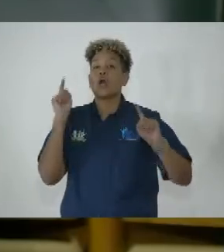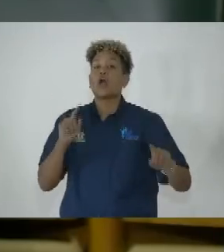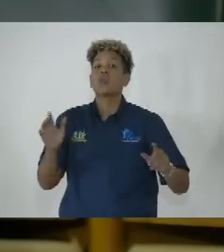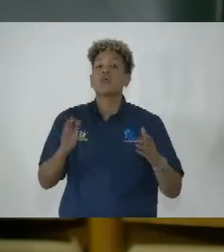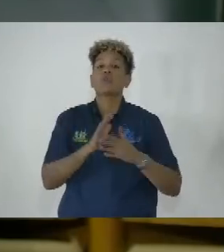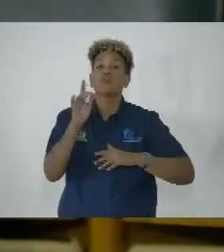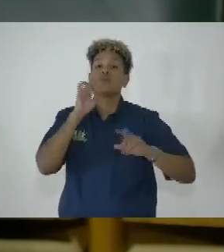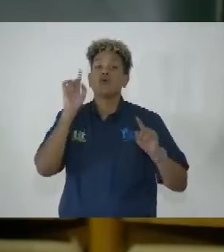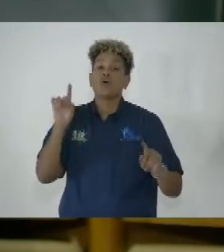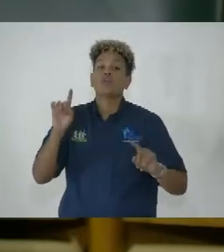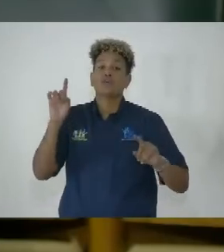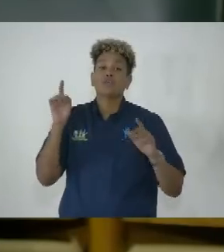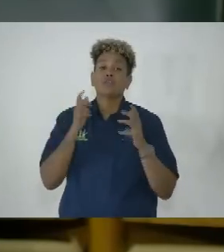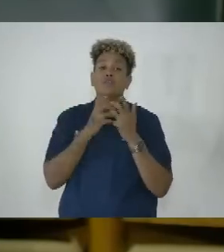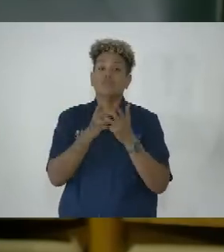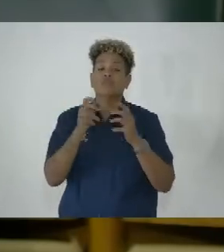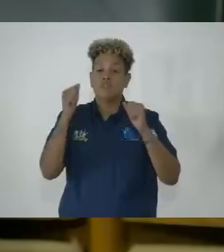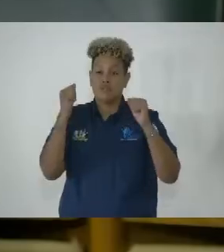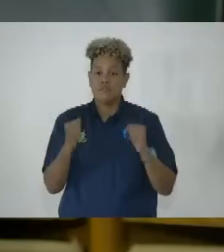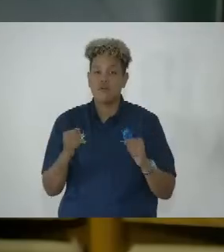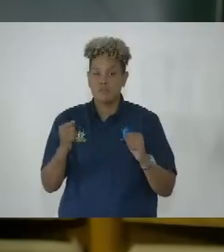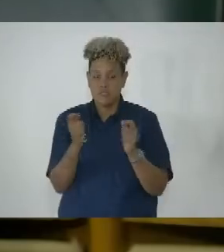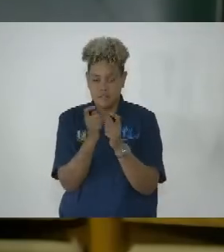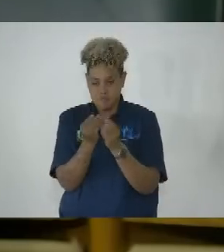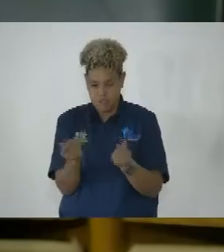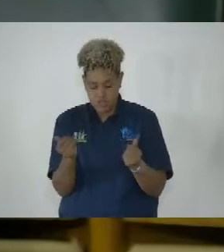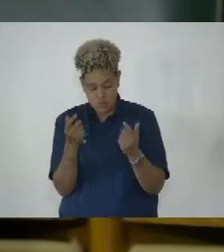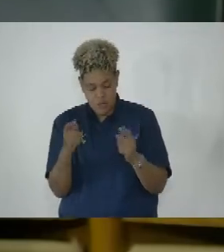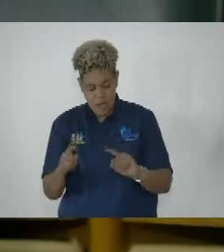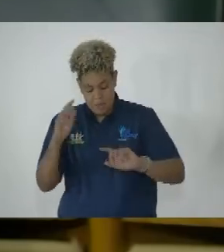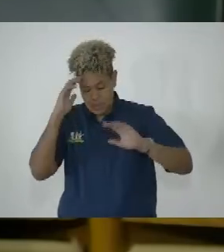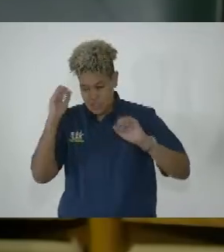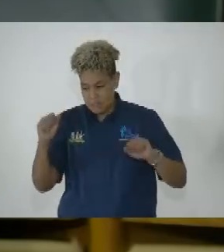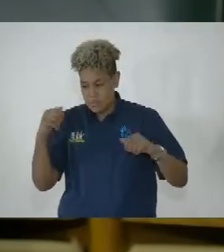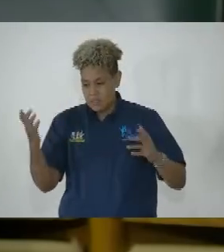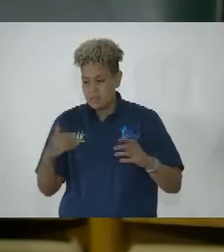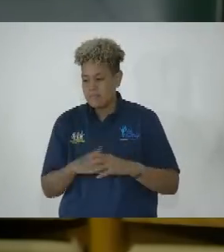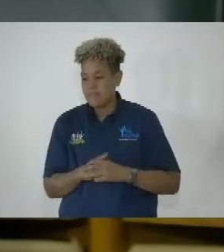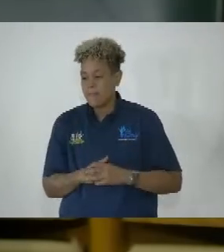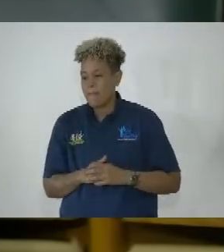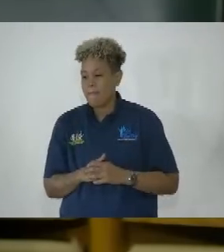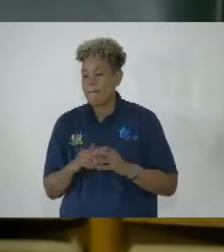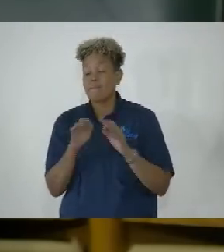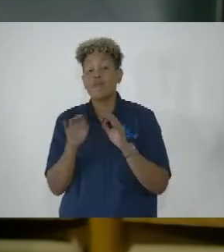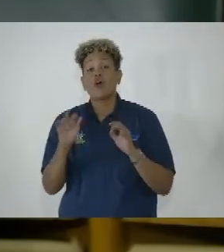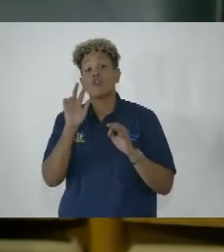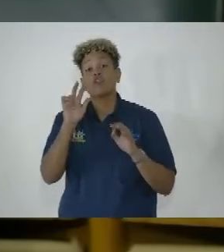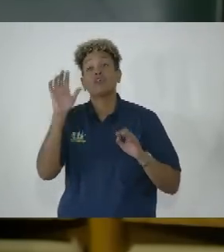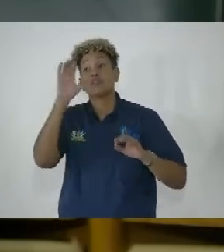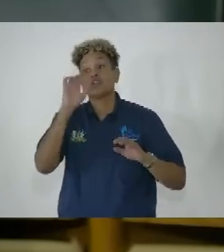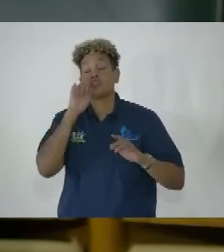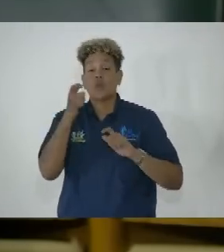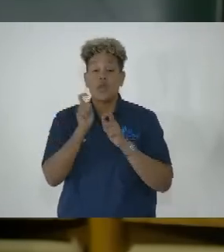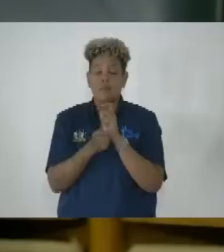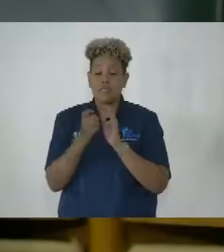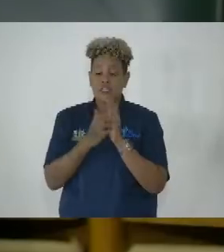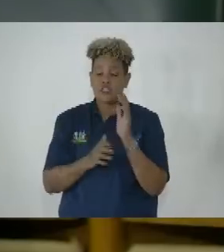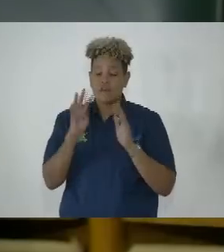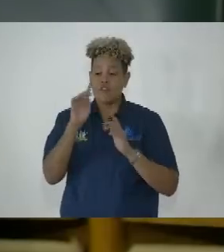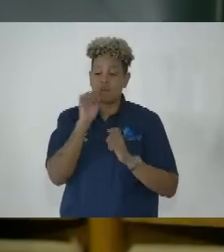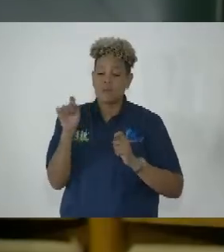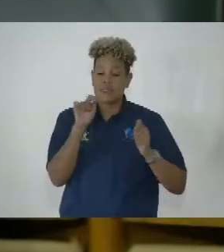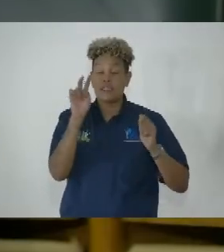order subject to affirmative resolution. Mr. President, Clause 3 seeks to amend Section 4 by